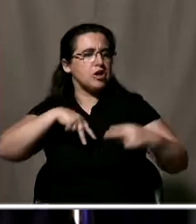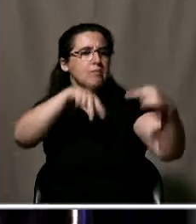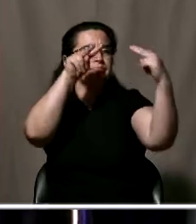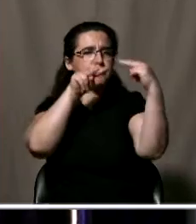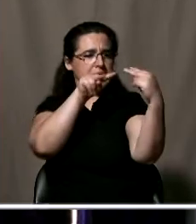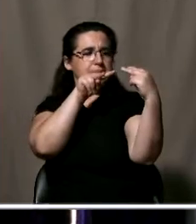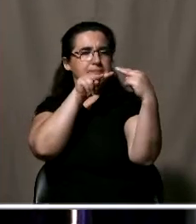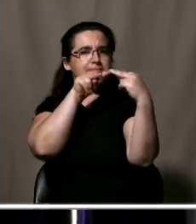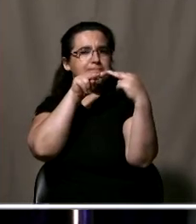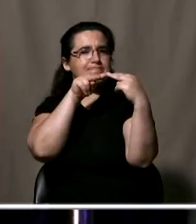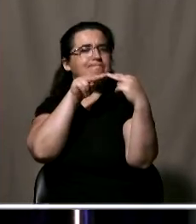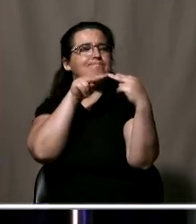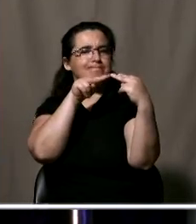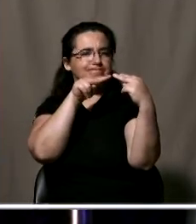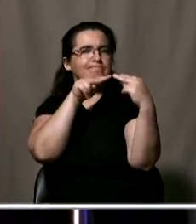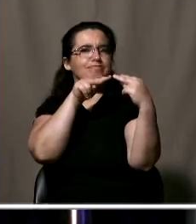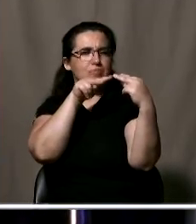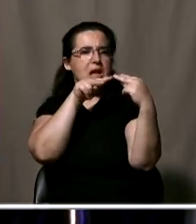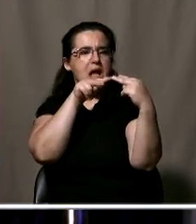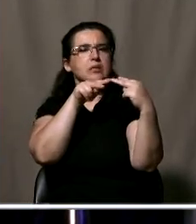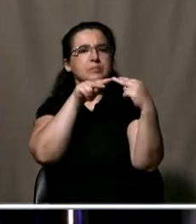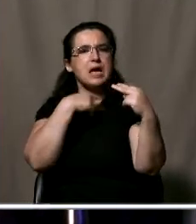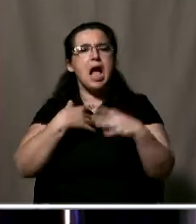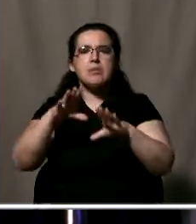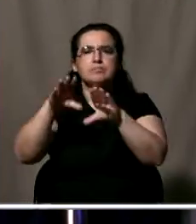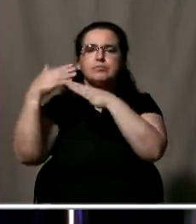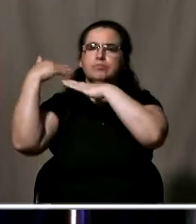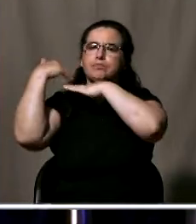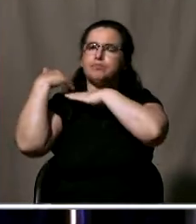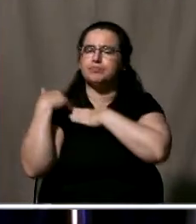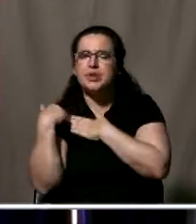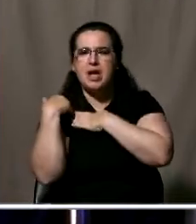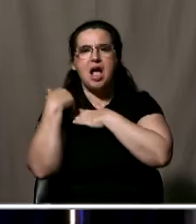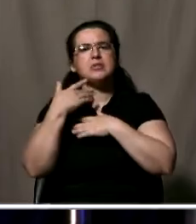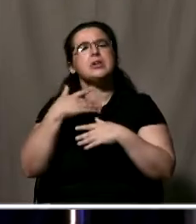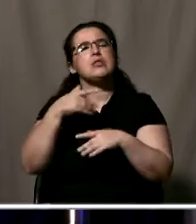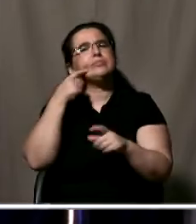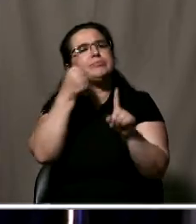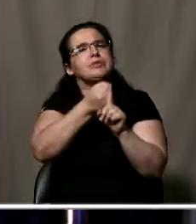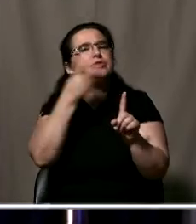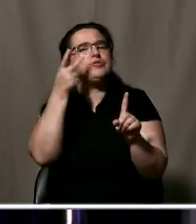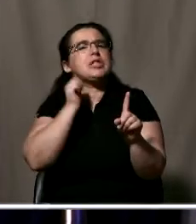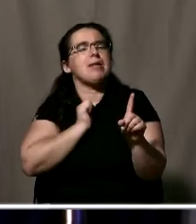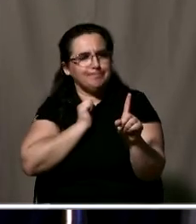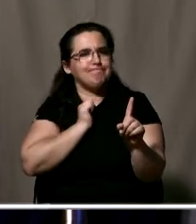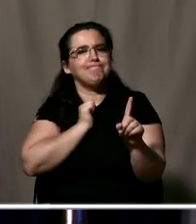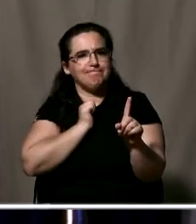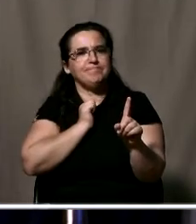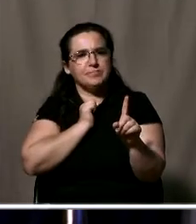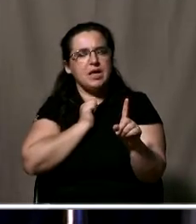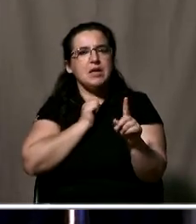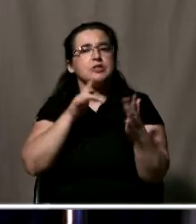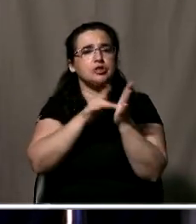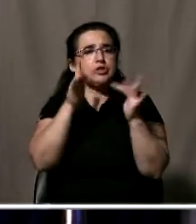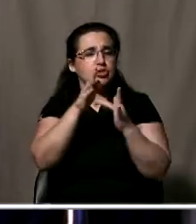trials of life. Aí podemos suportar os desafios da vida. Looking unto Jesus, olhando firmemente para Jesus, our hearts are filled